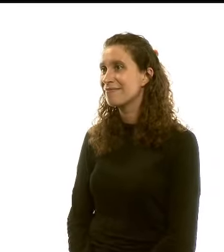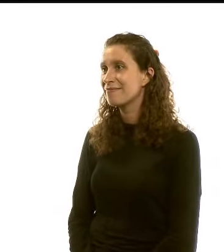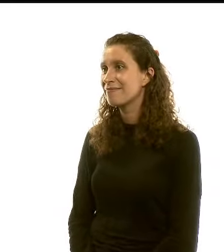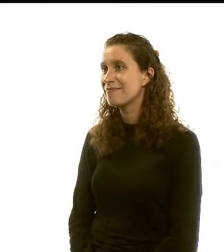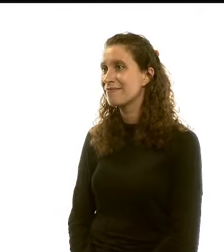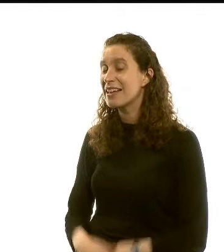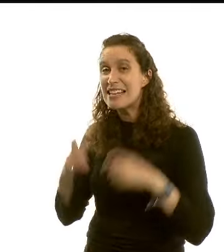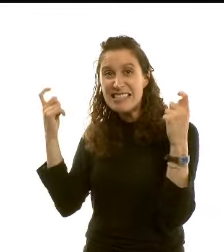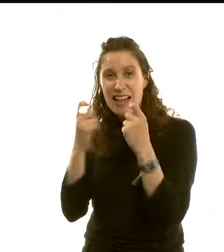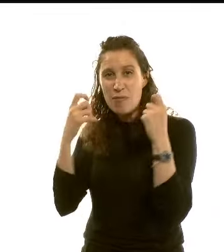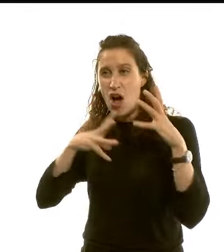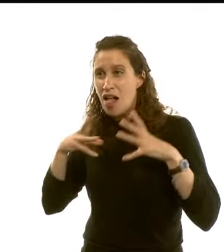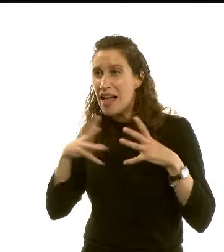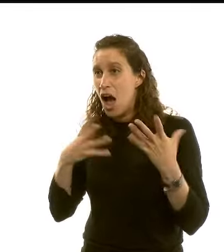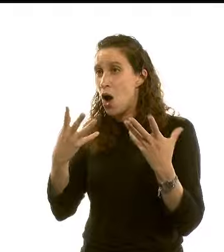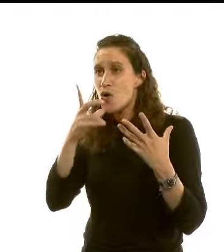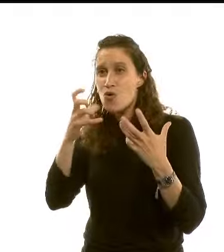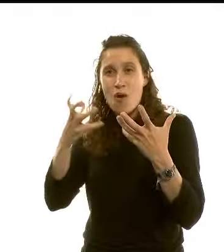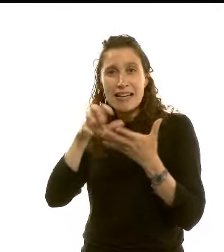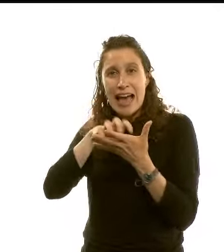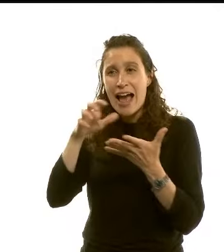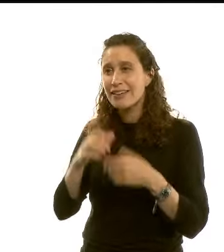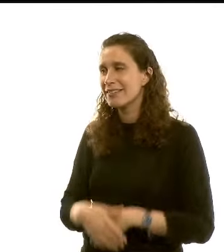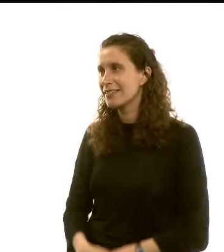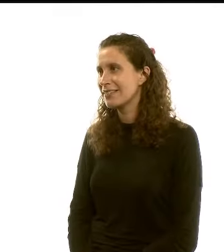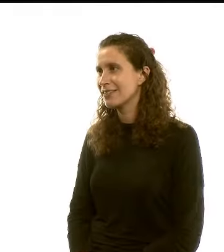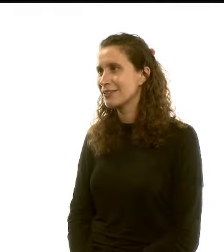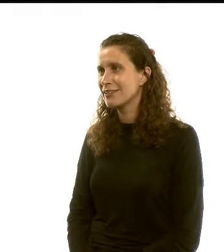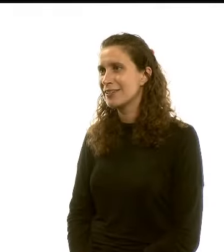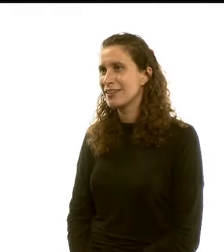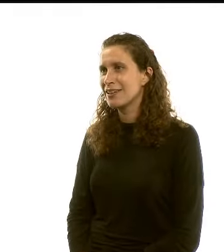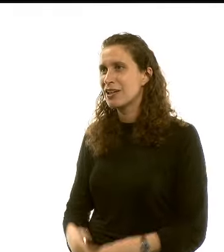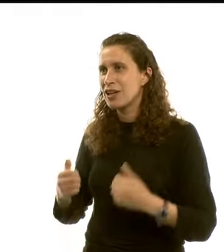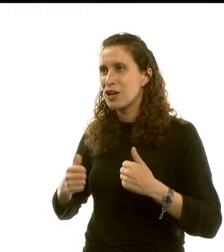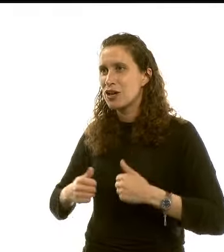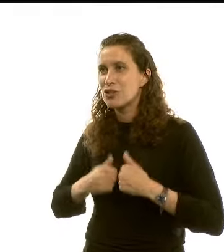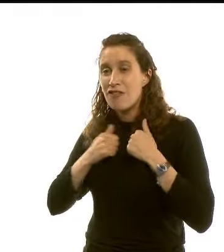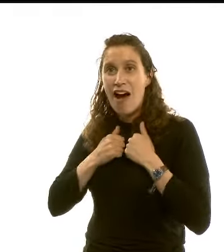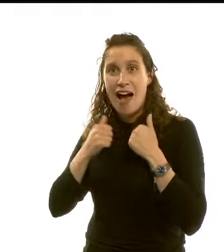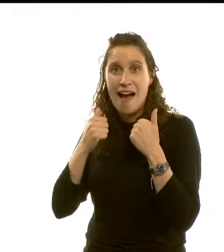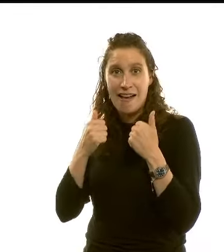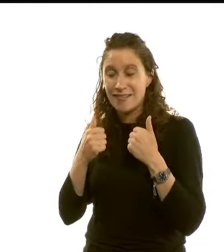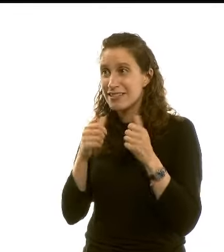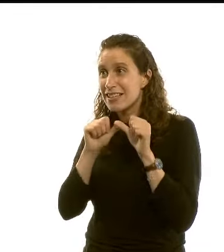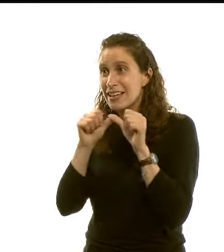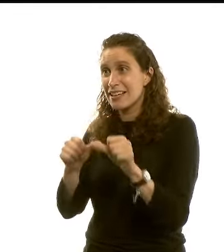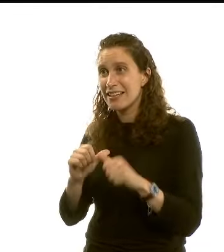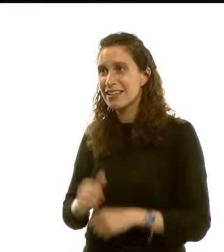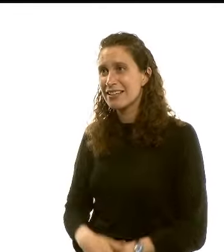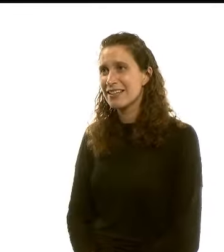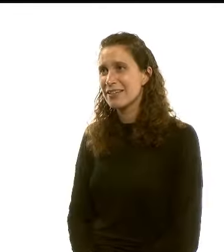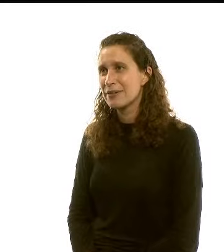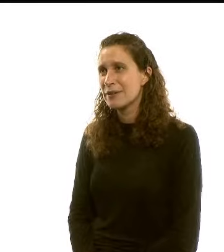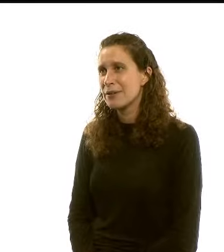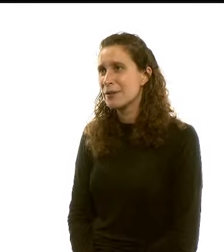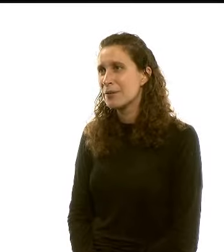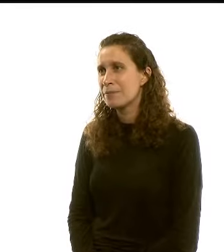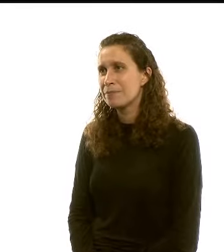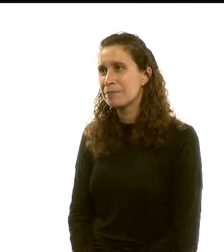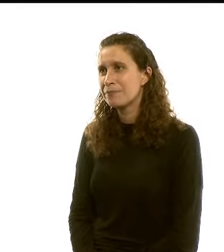season. Please be a cape. That's a wrap! Survive the terrifying tales. Be afraid! Be very afraid! This